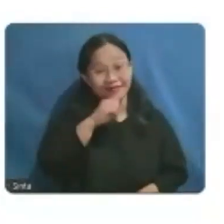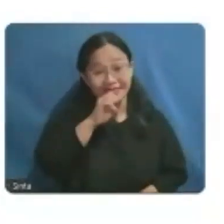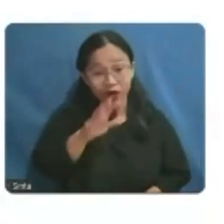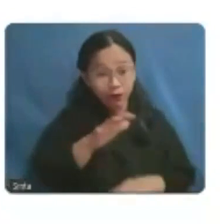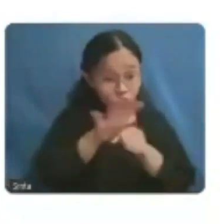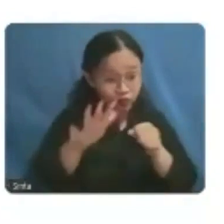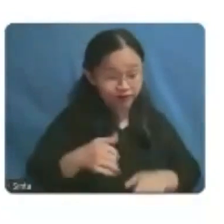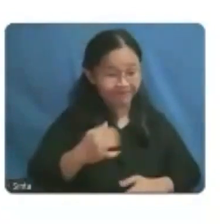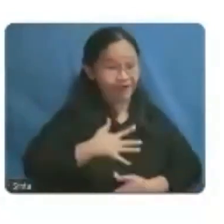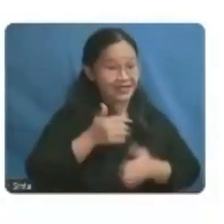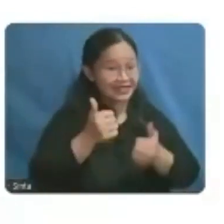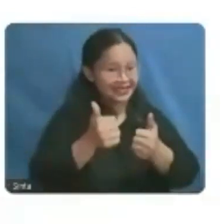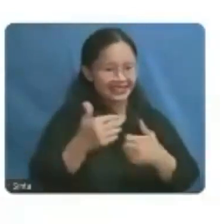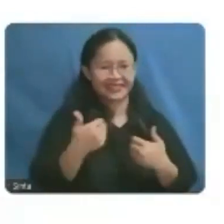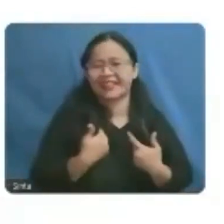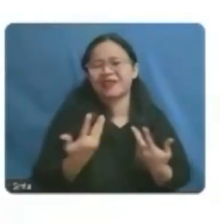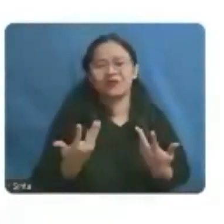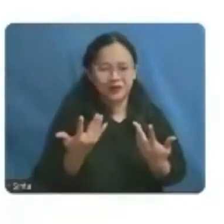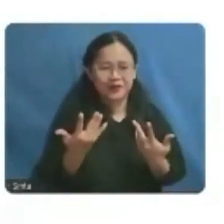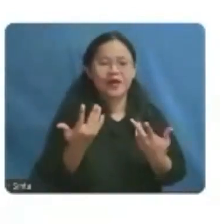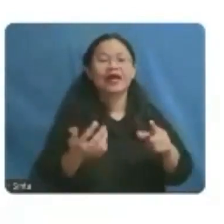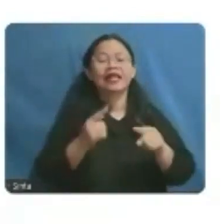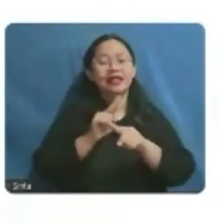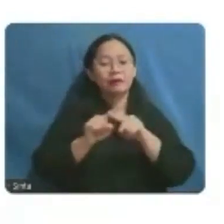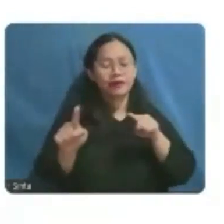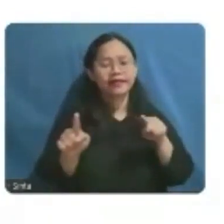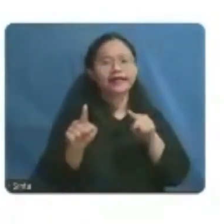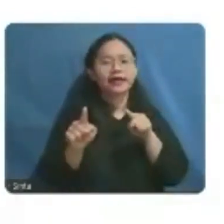not, I can take a follow-up question.